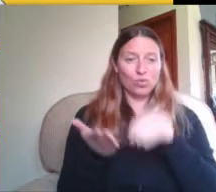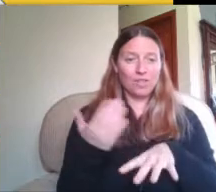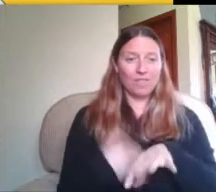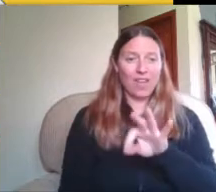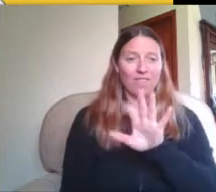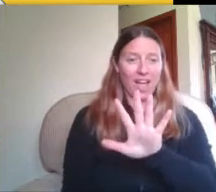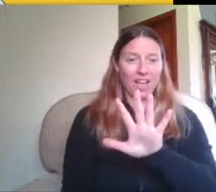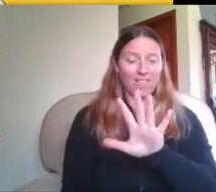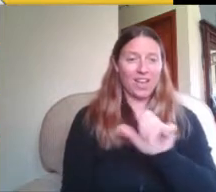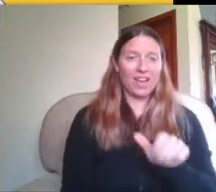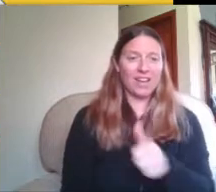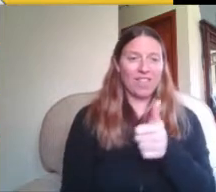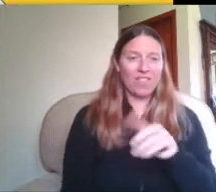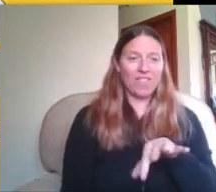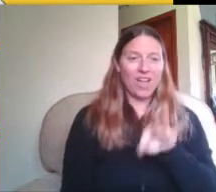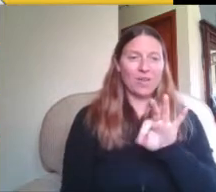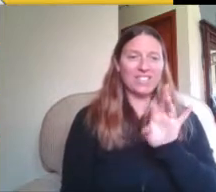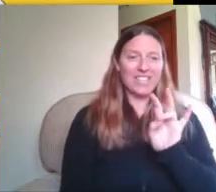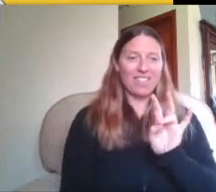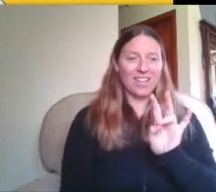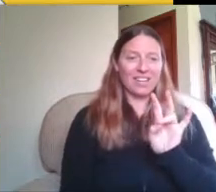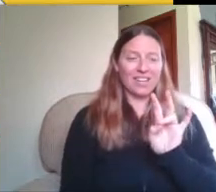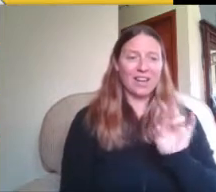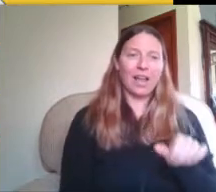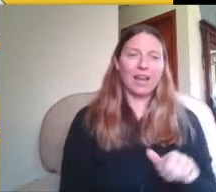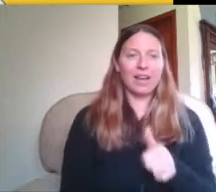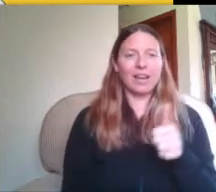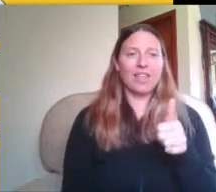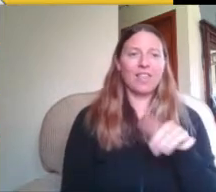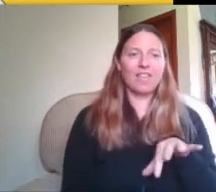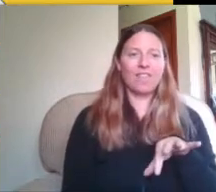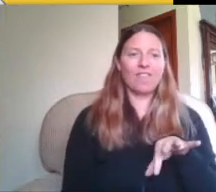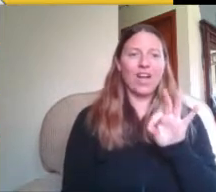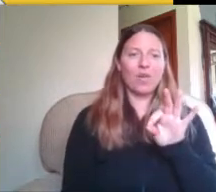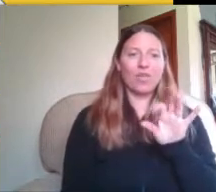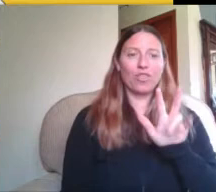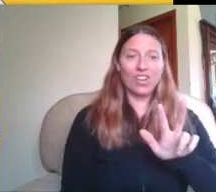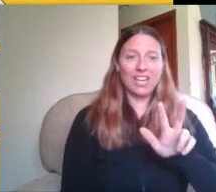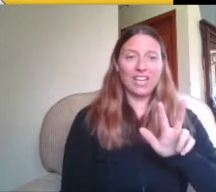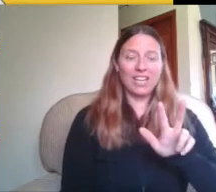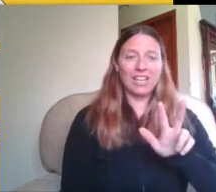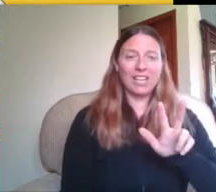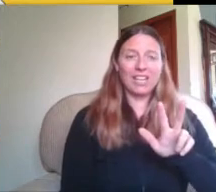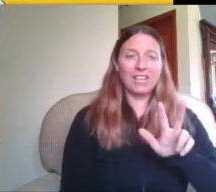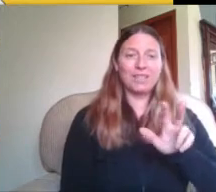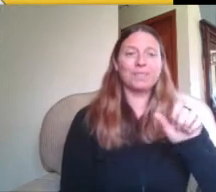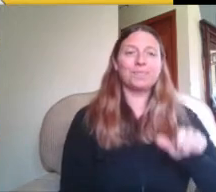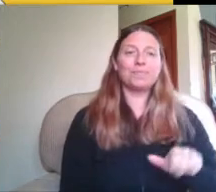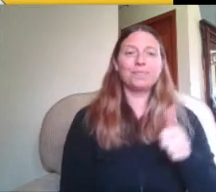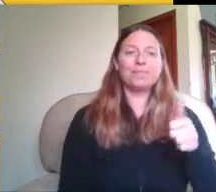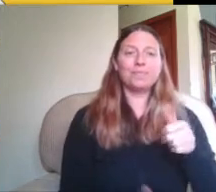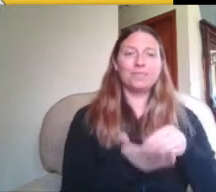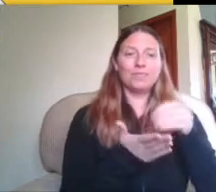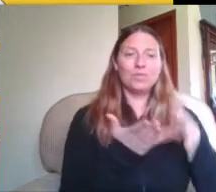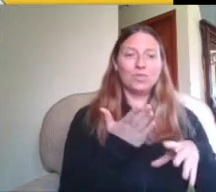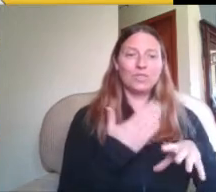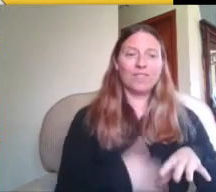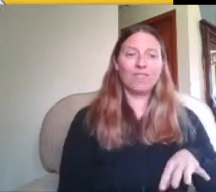another student found 7, another student found 3, and another student found